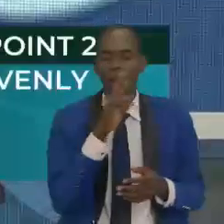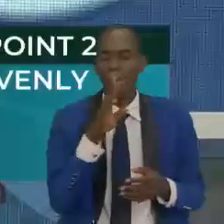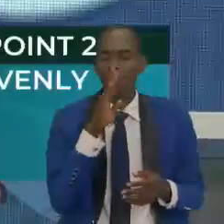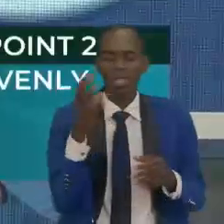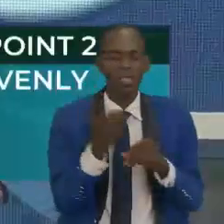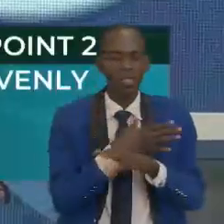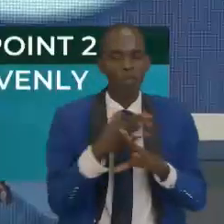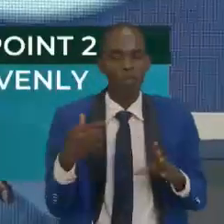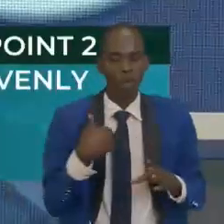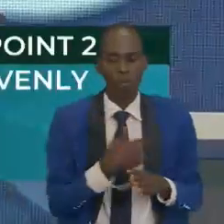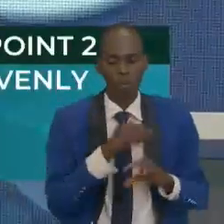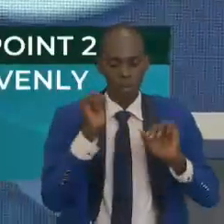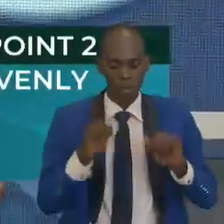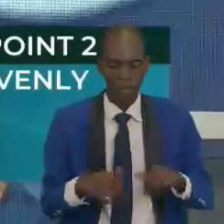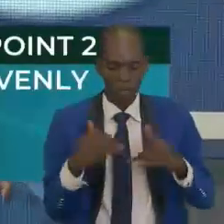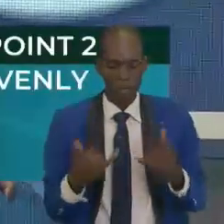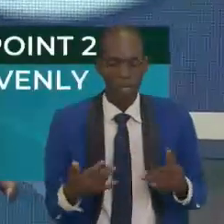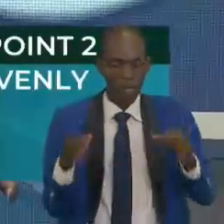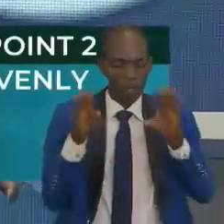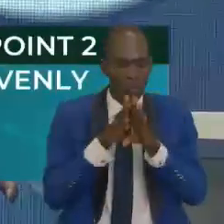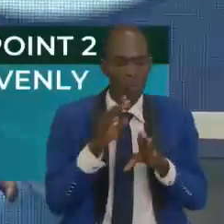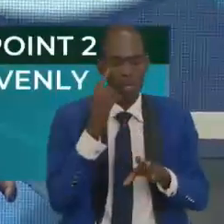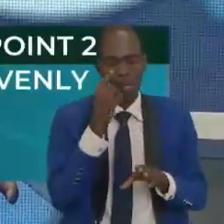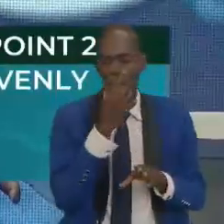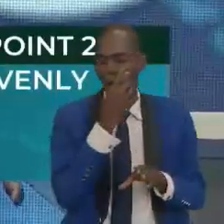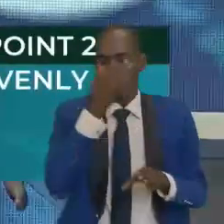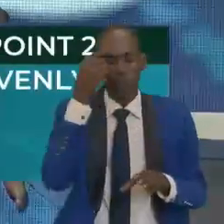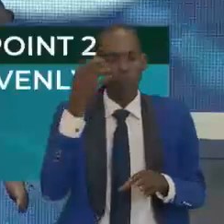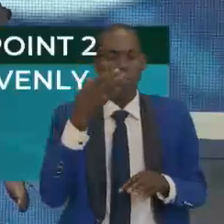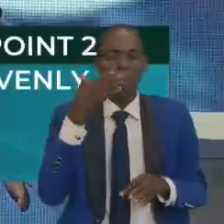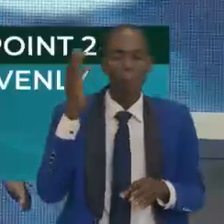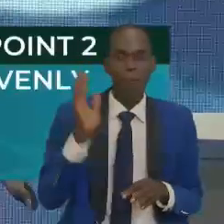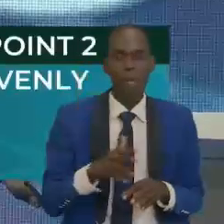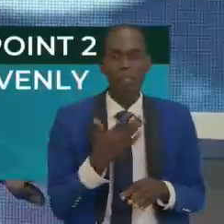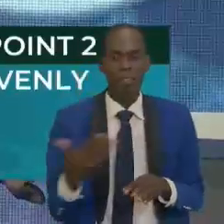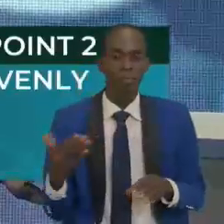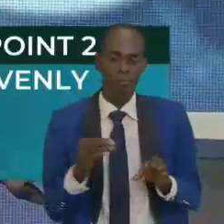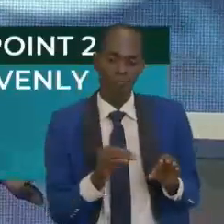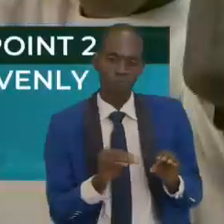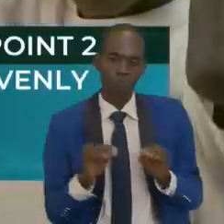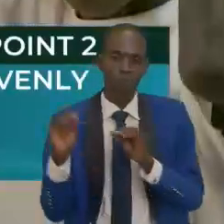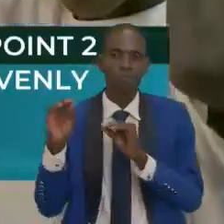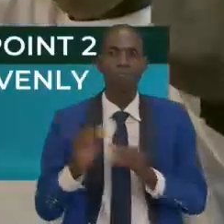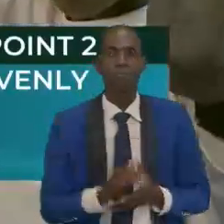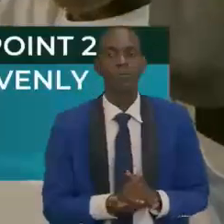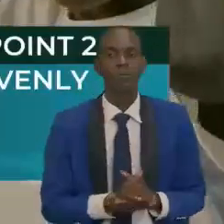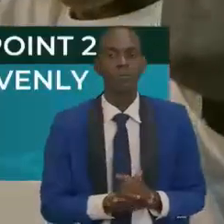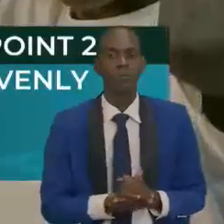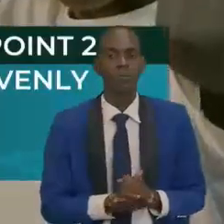close our eyes because of bad things passing on.